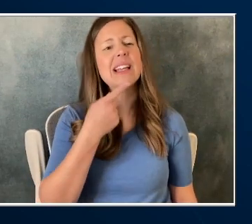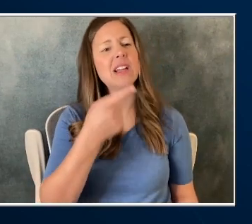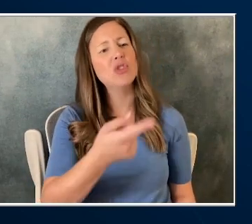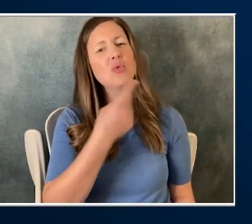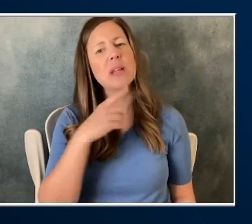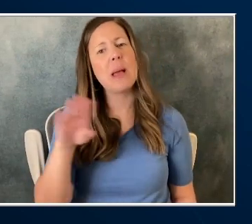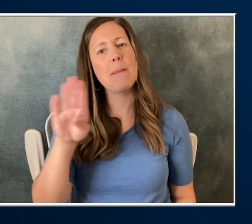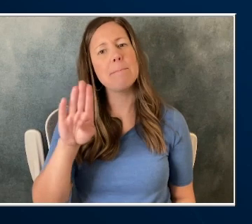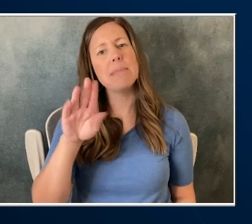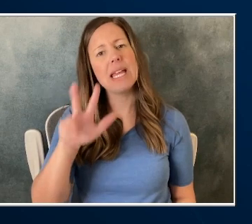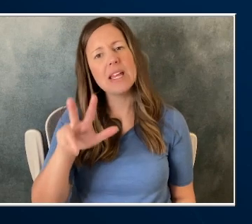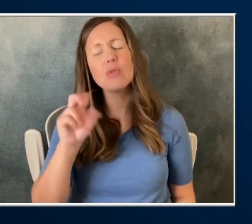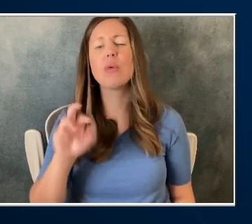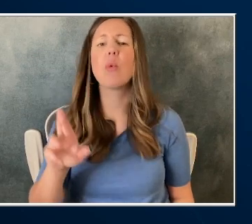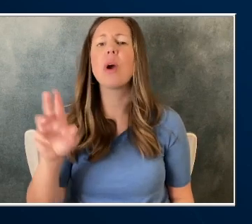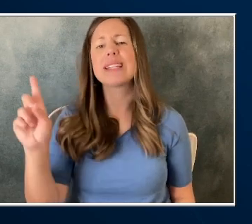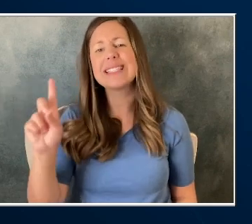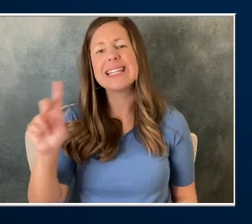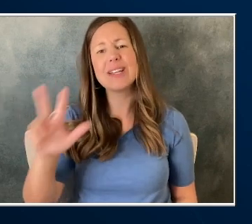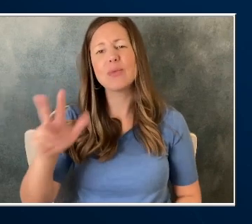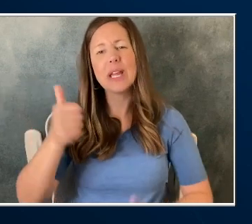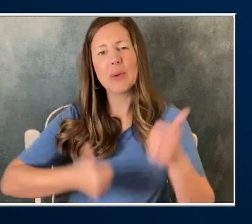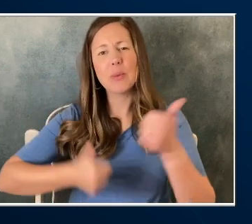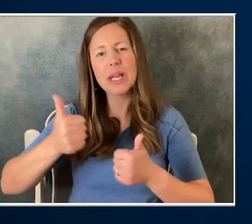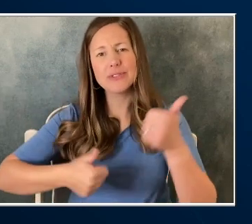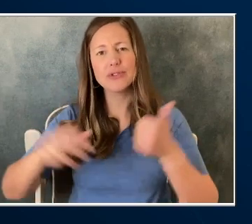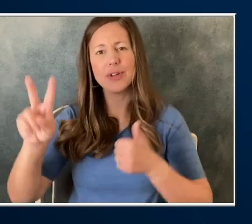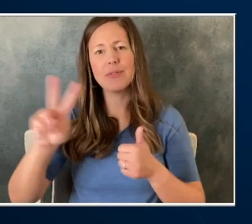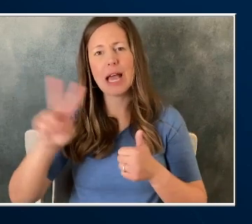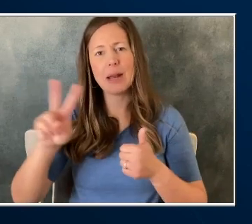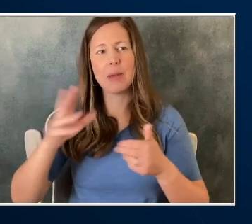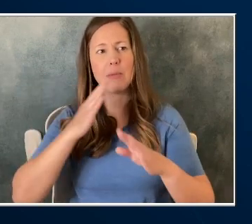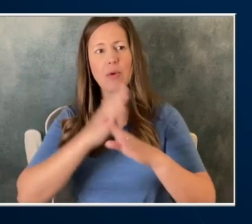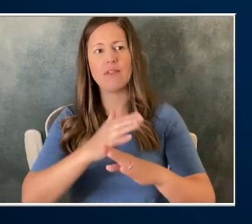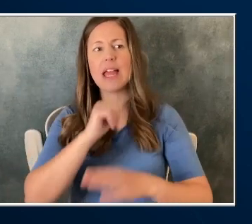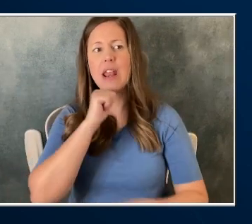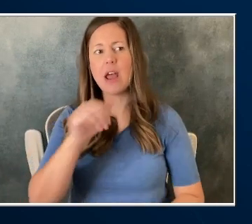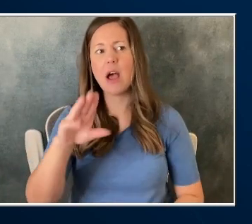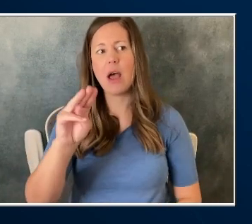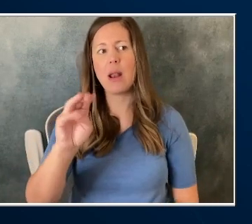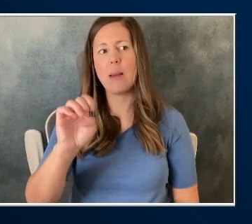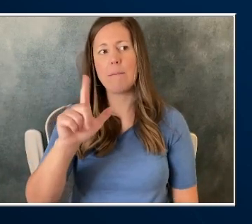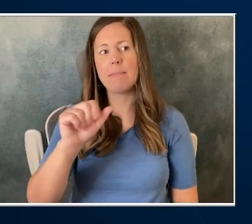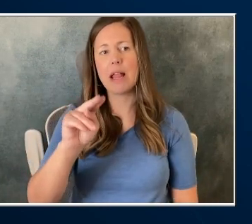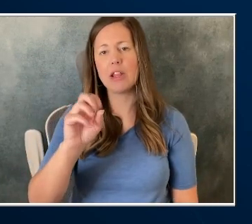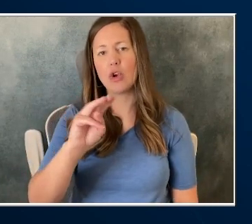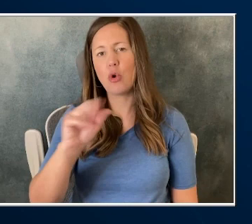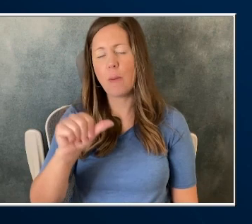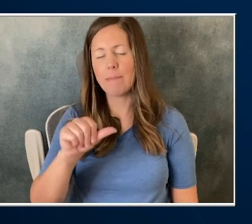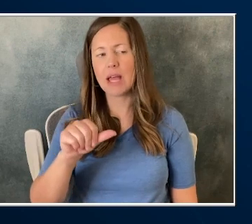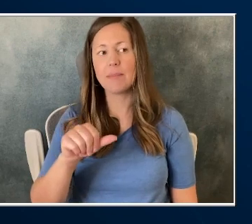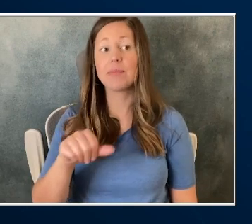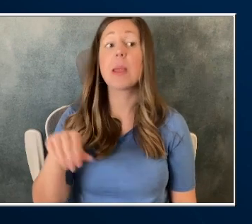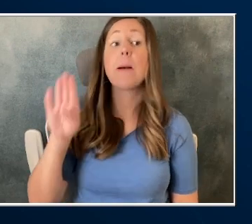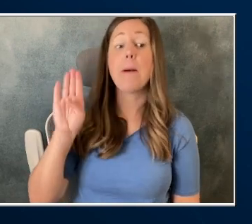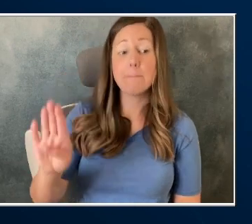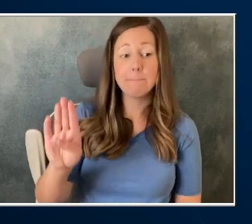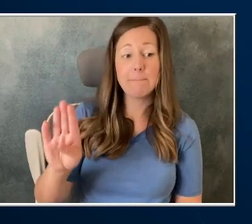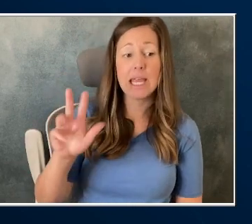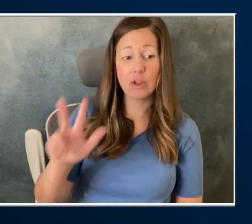B3 or D3 prevented non-melanoma skin cancer? So it's B3, it's